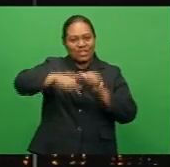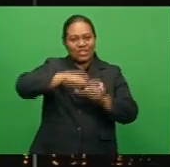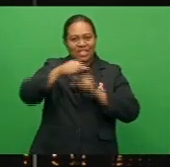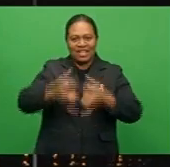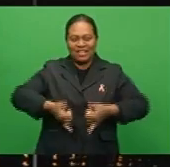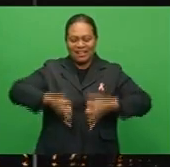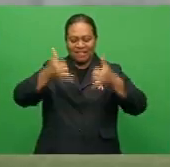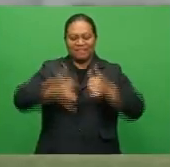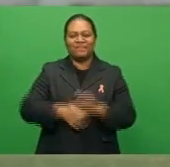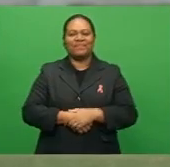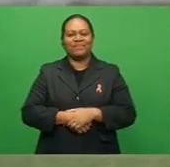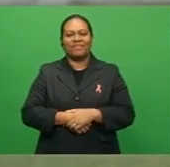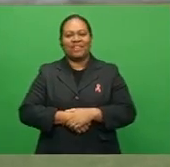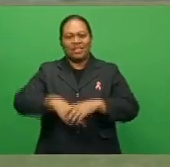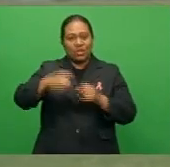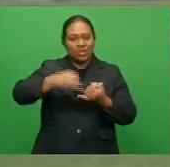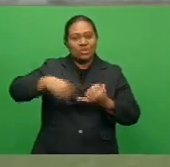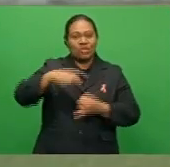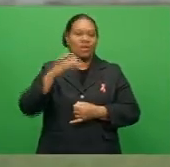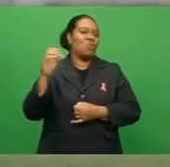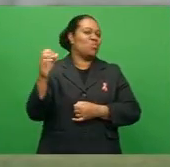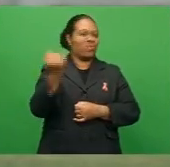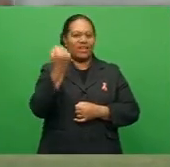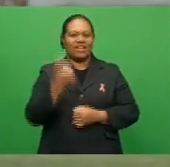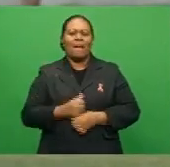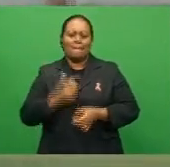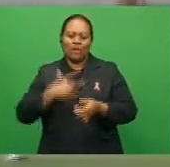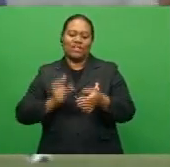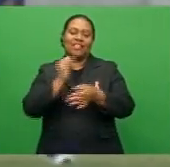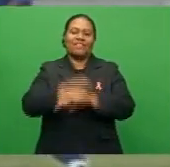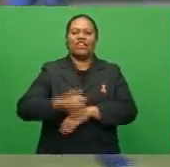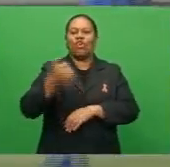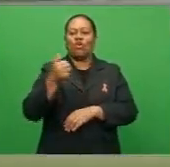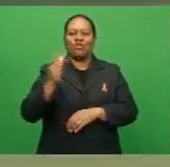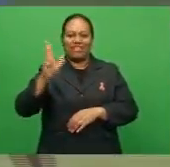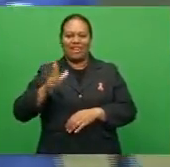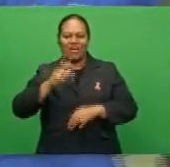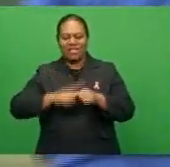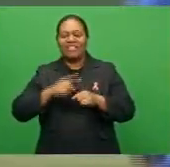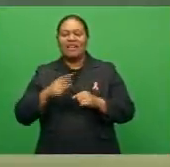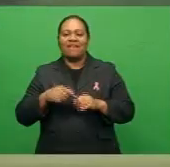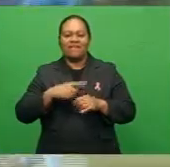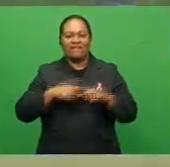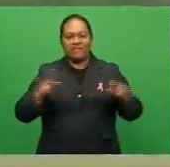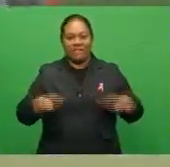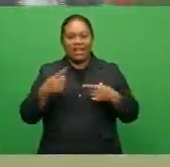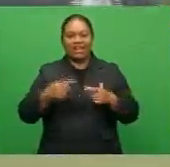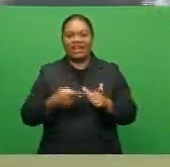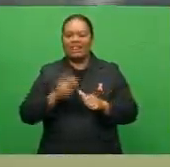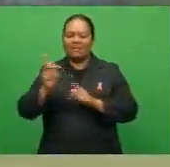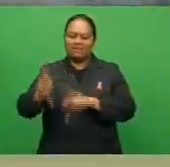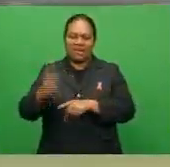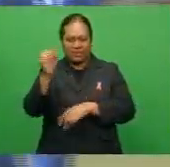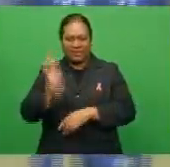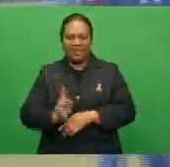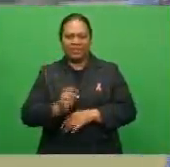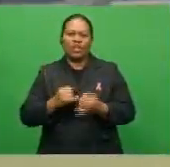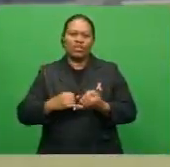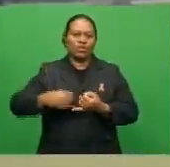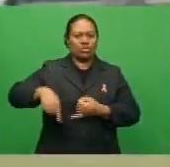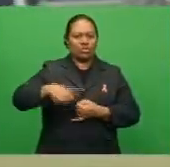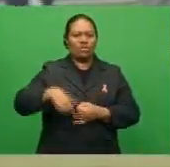use. A positive takeaway from the tournament so far is the high numbers of younger players participating. That's what we want